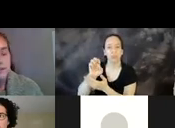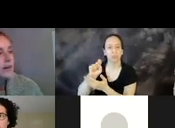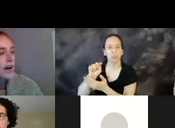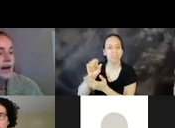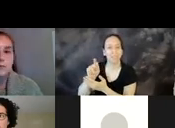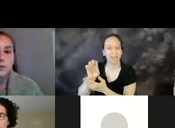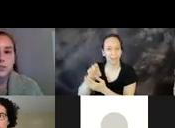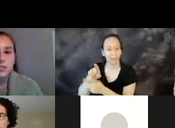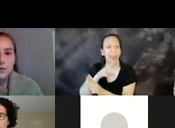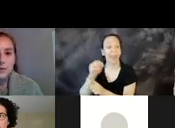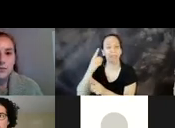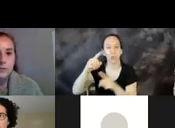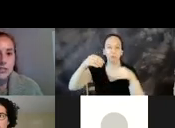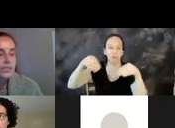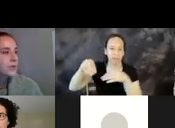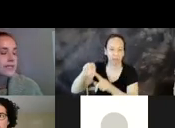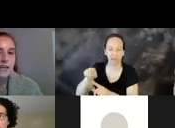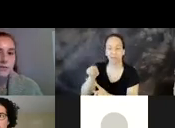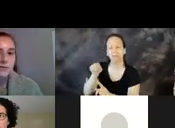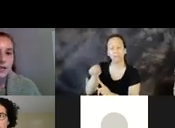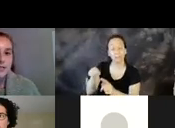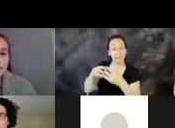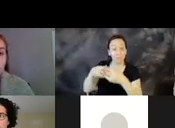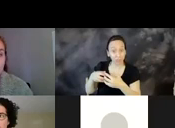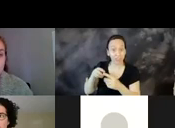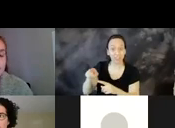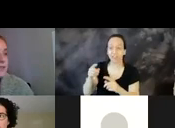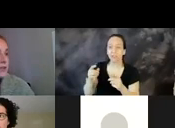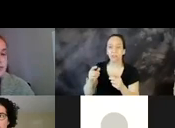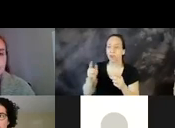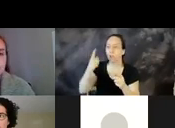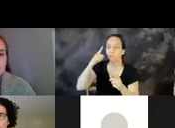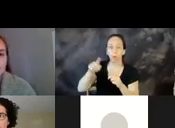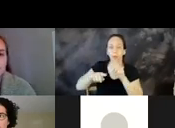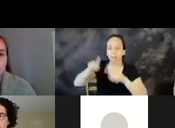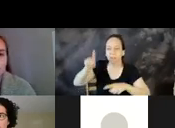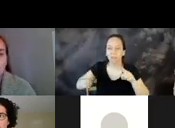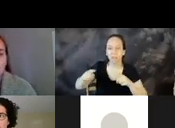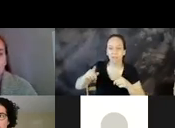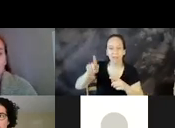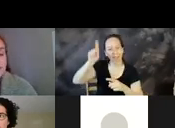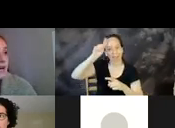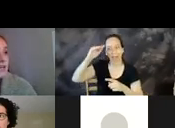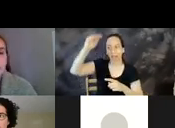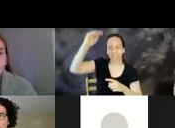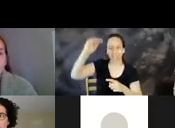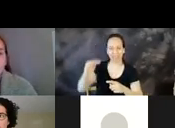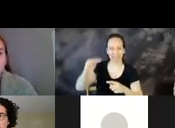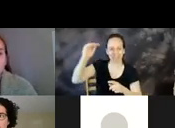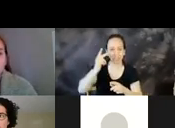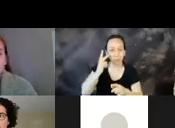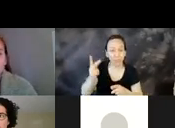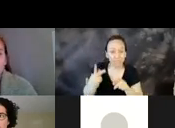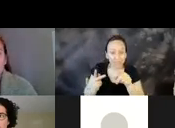locations. For streetscape fare vending machines, we designed for accessible heights, as you can see in the diagram on the side,